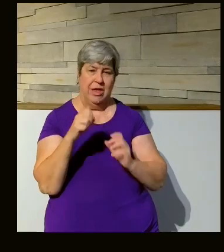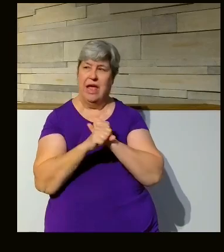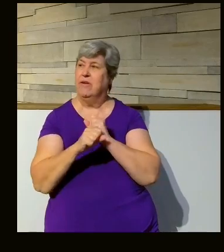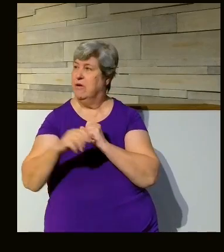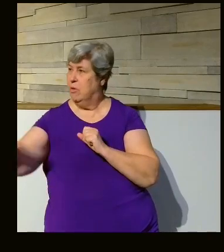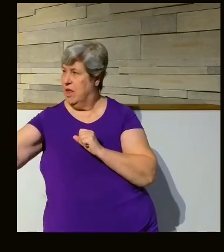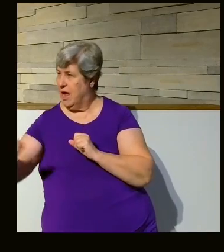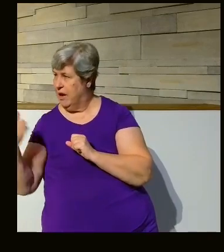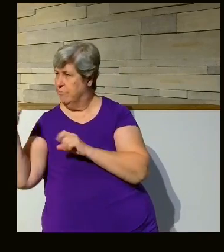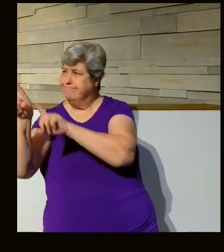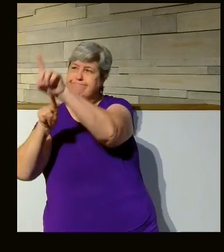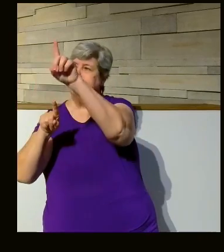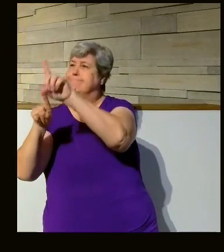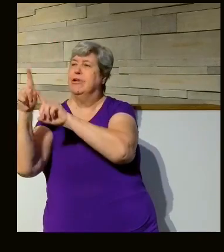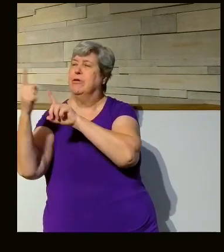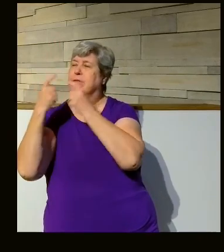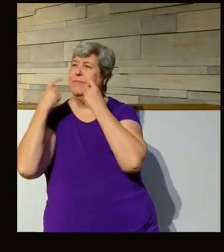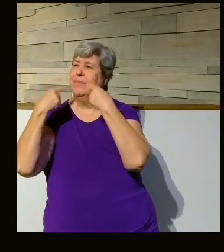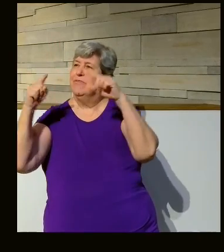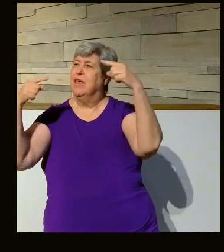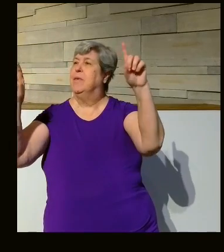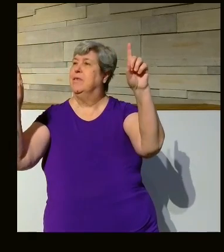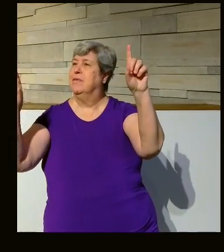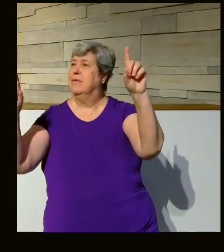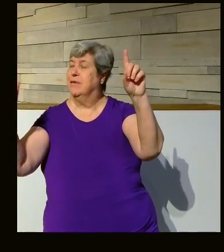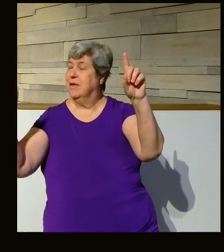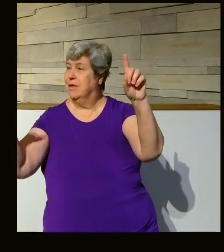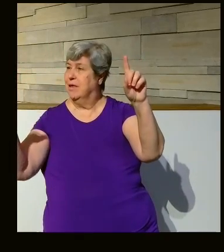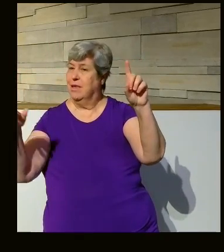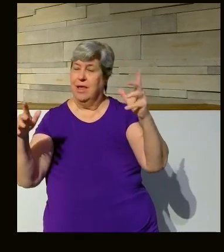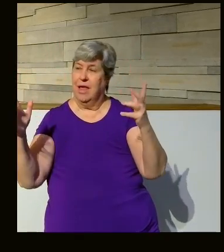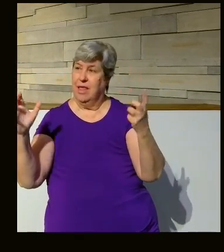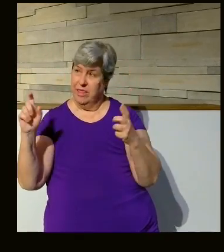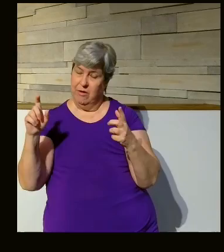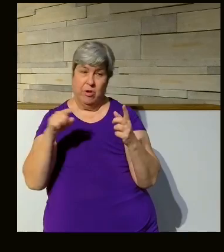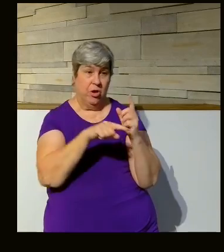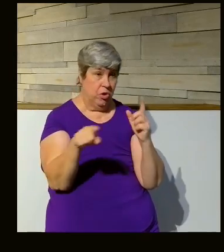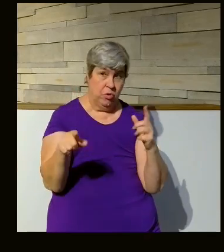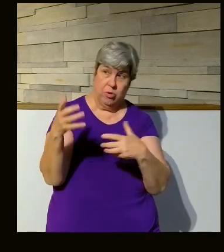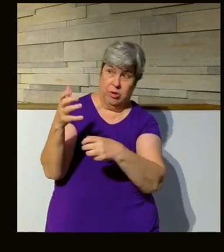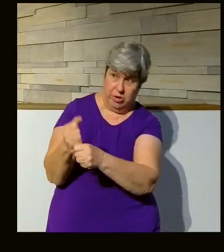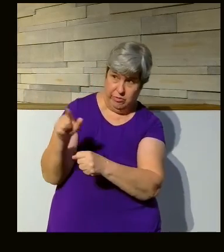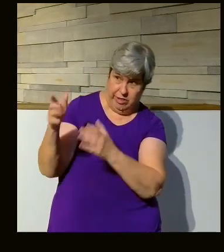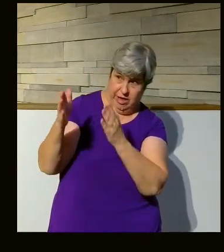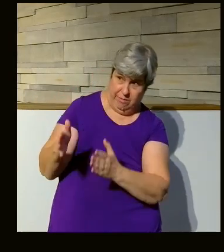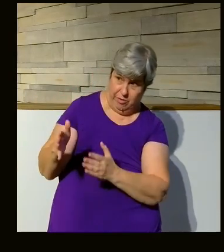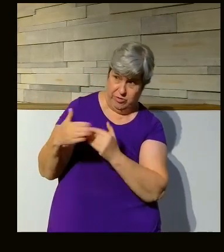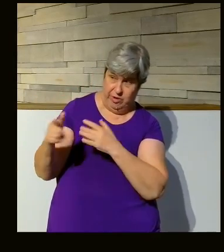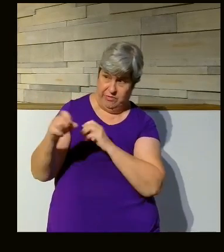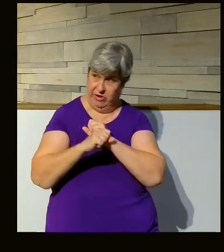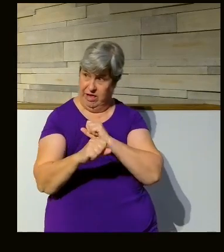to hire a celebrity, somebody that you like, right? And they want you to put your faith in that person and what